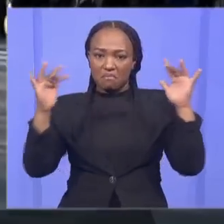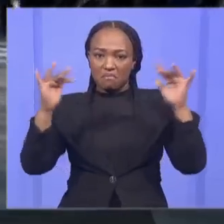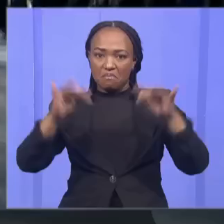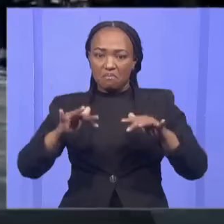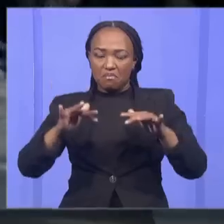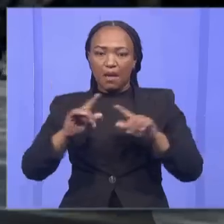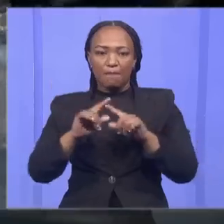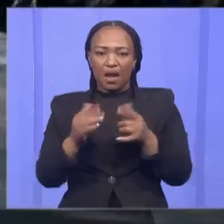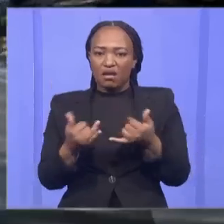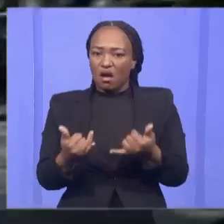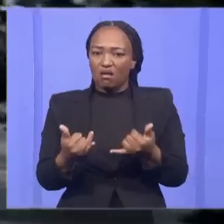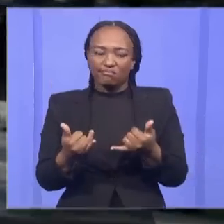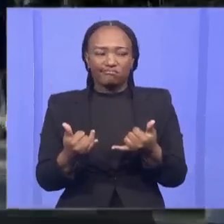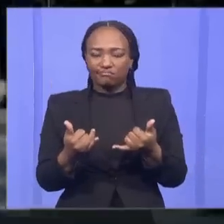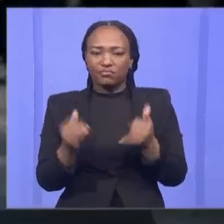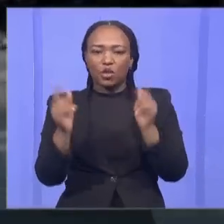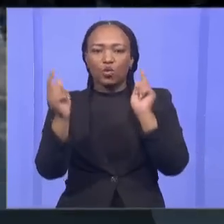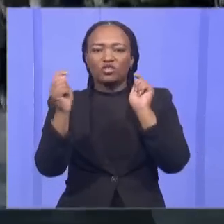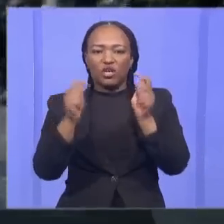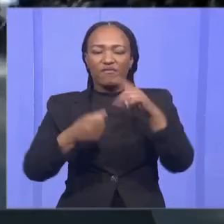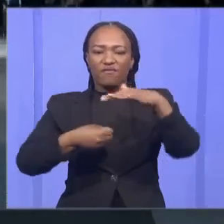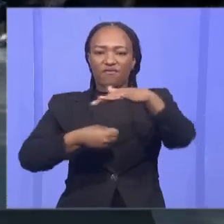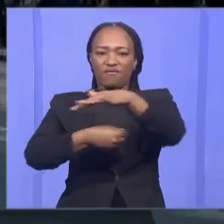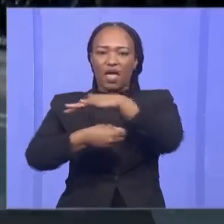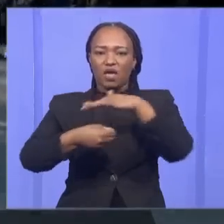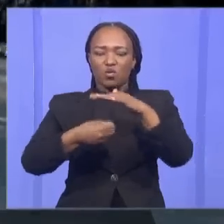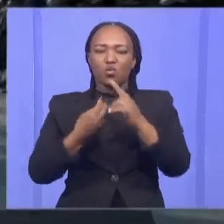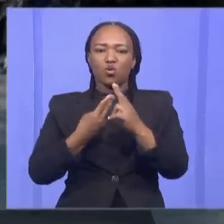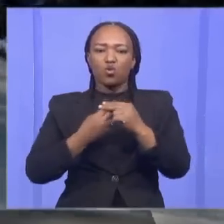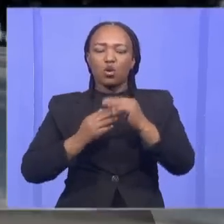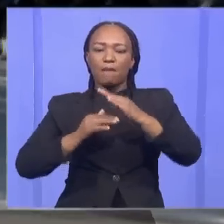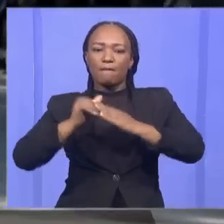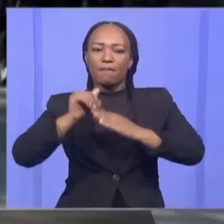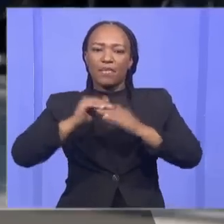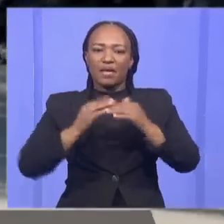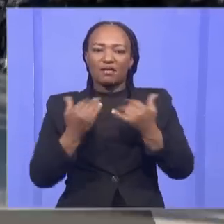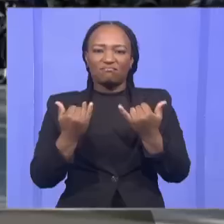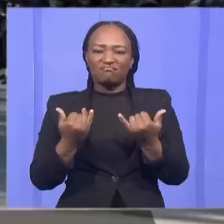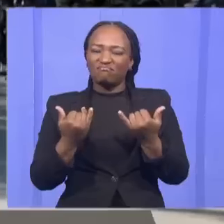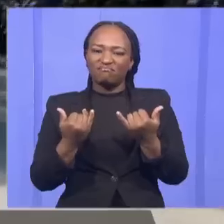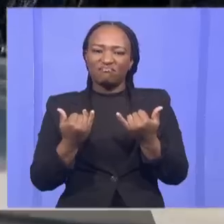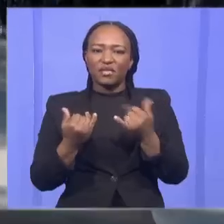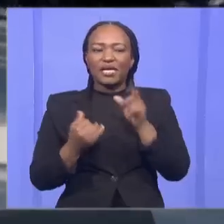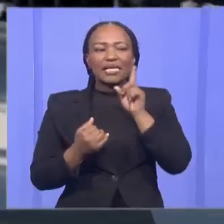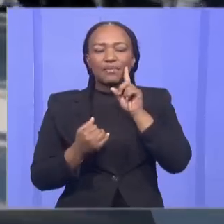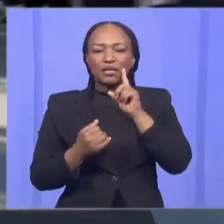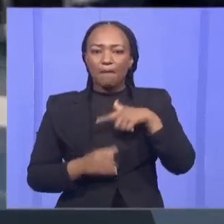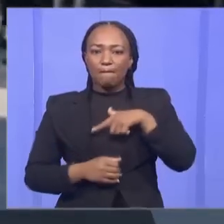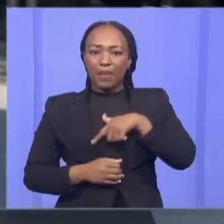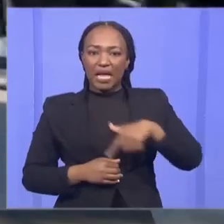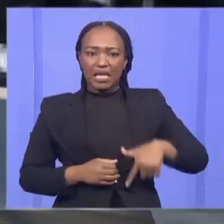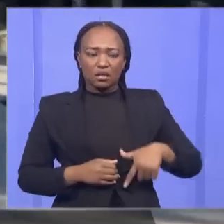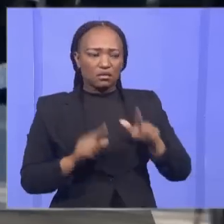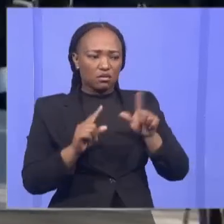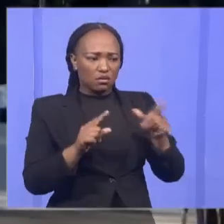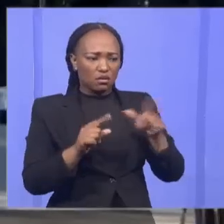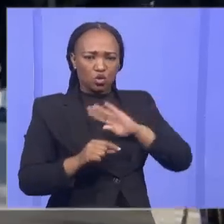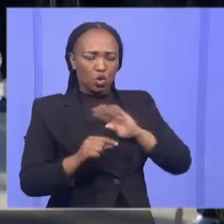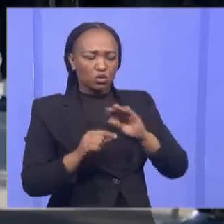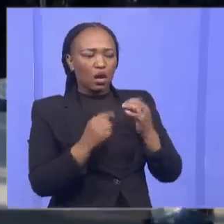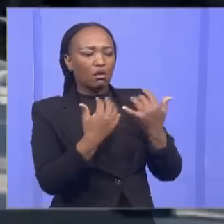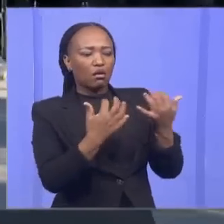time, we are now have changed venue to the Union Building. So therefore, we will not have the inspection for the battalion. And it